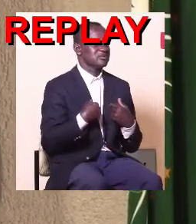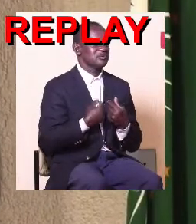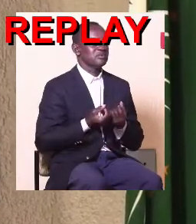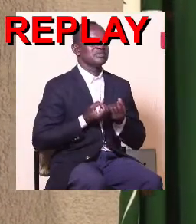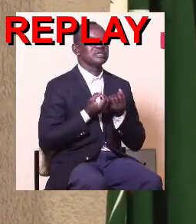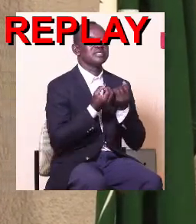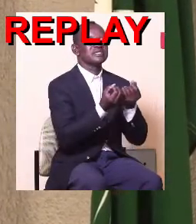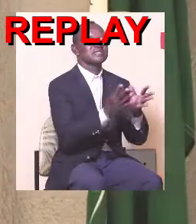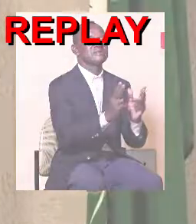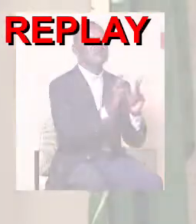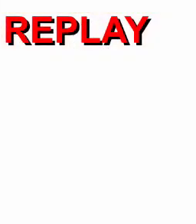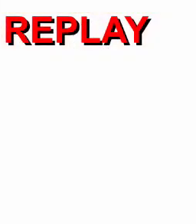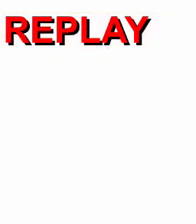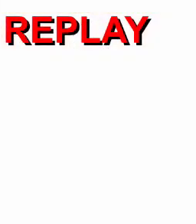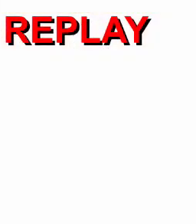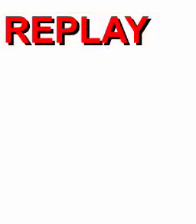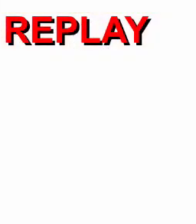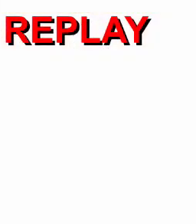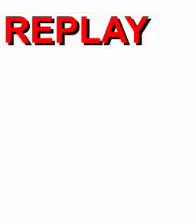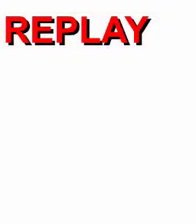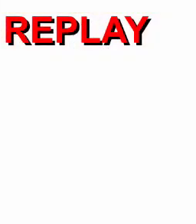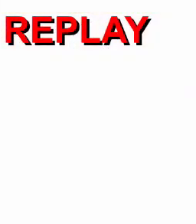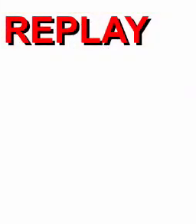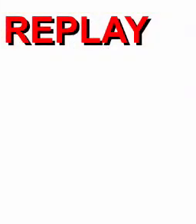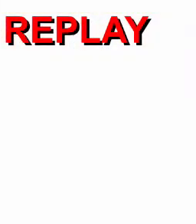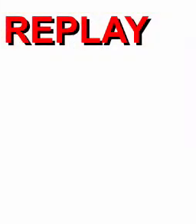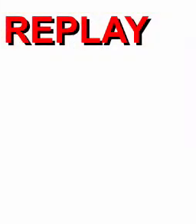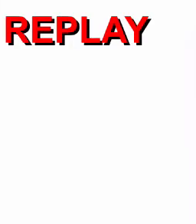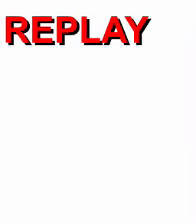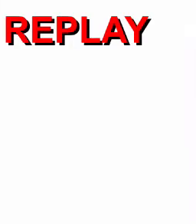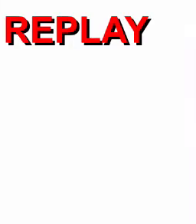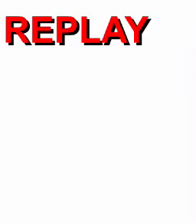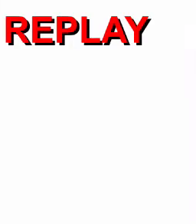time we had today, viewers.